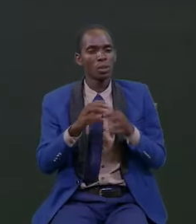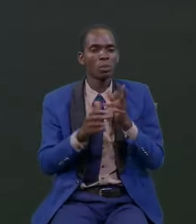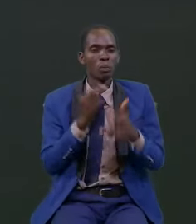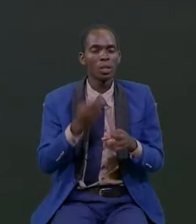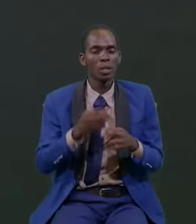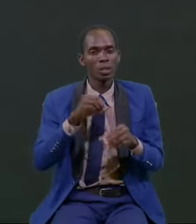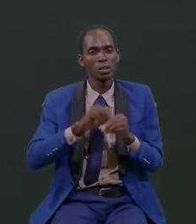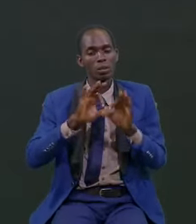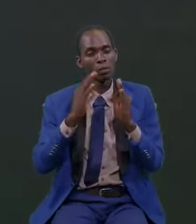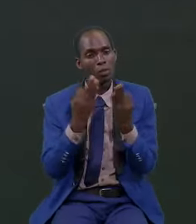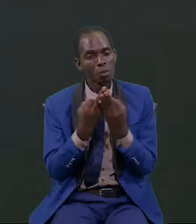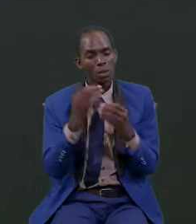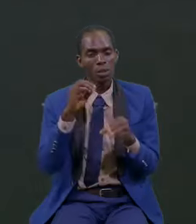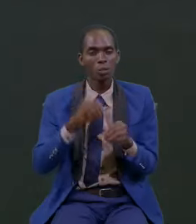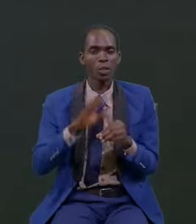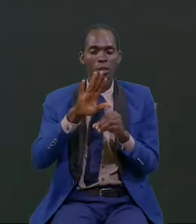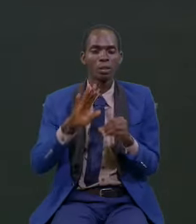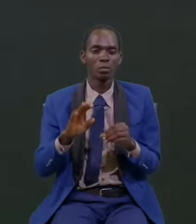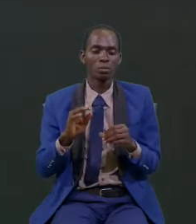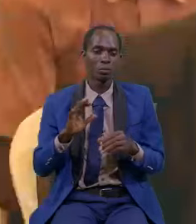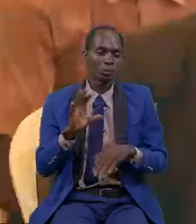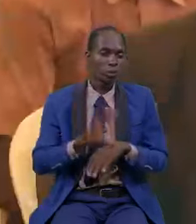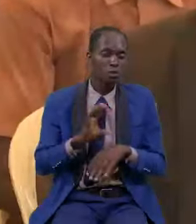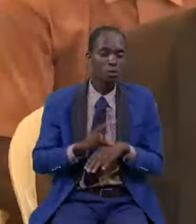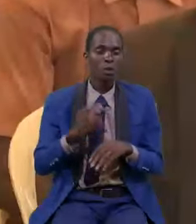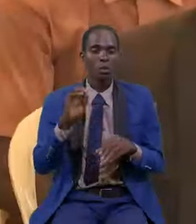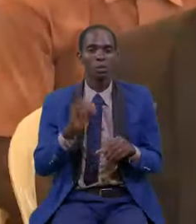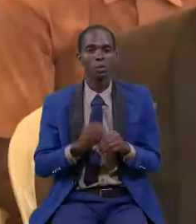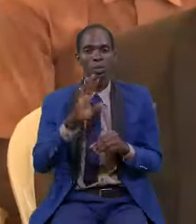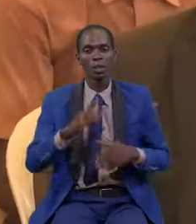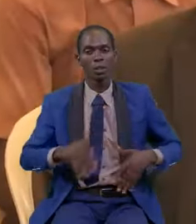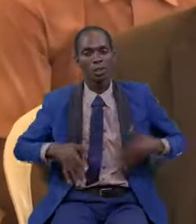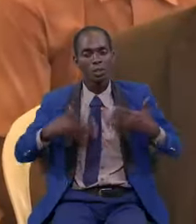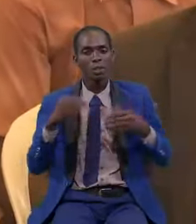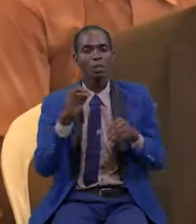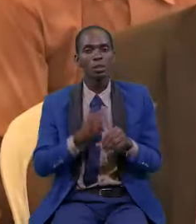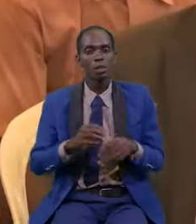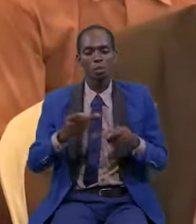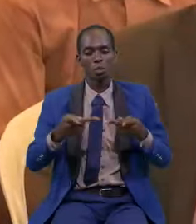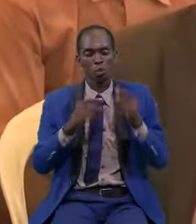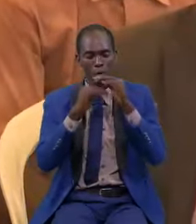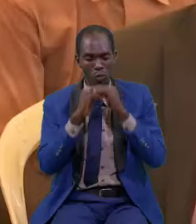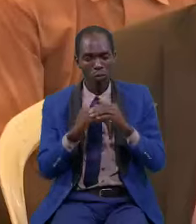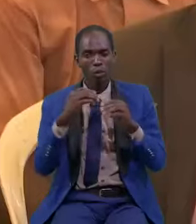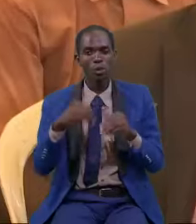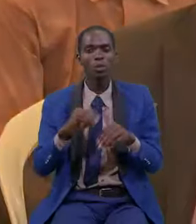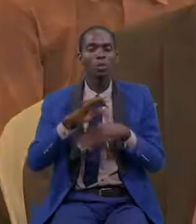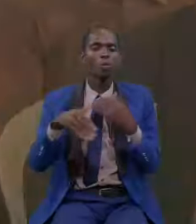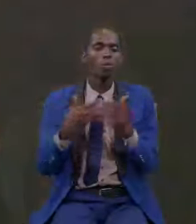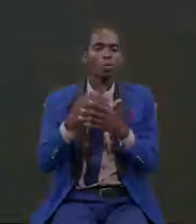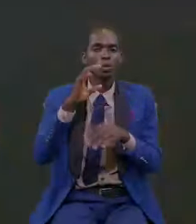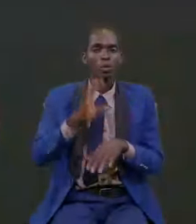your local church, your denomination, in a church, in the whole country at large, the